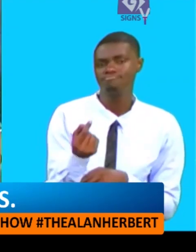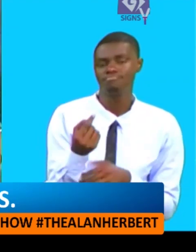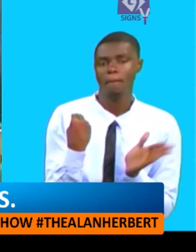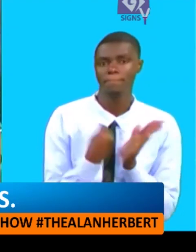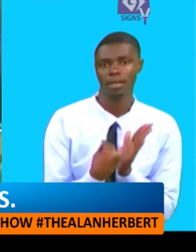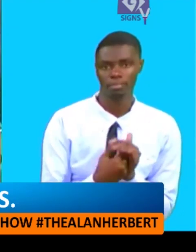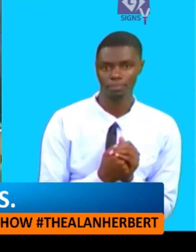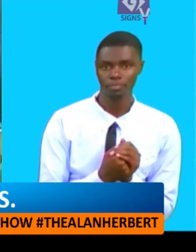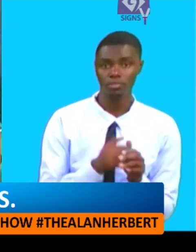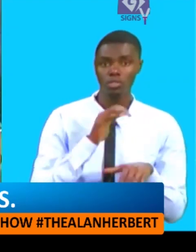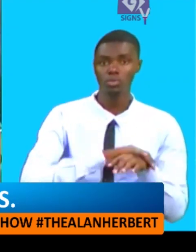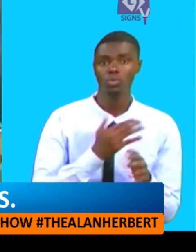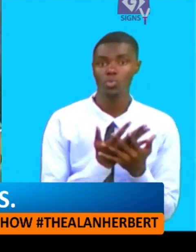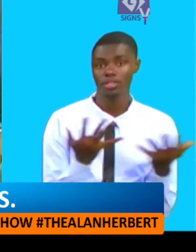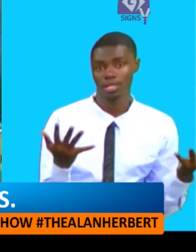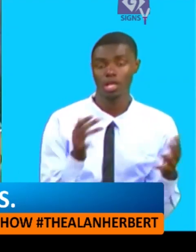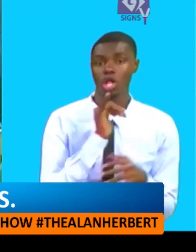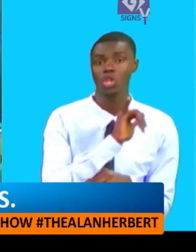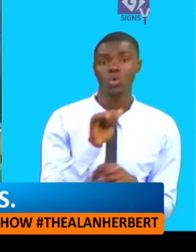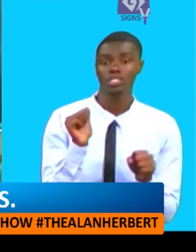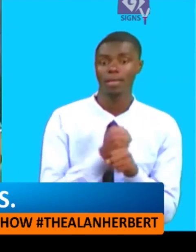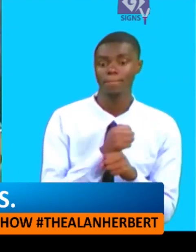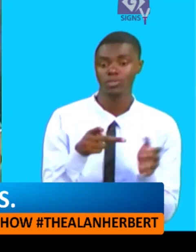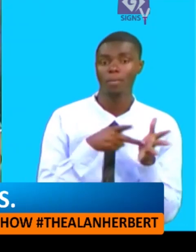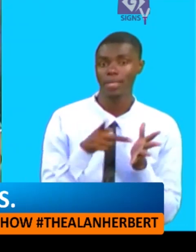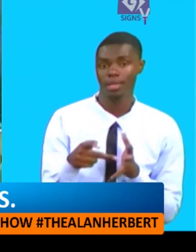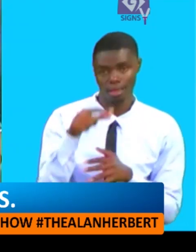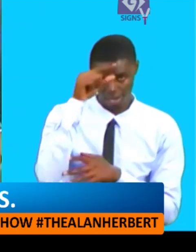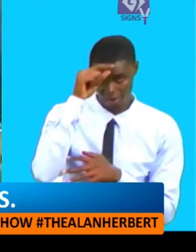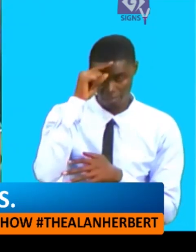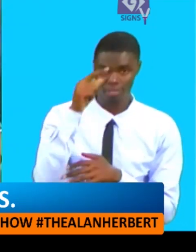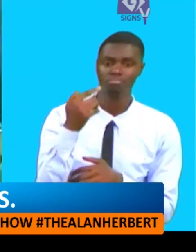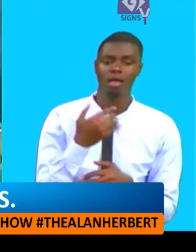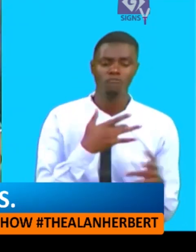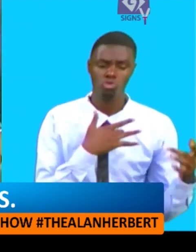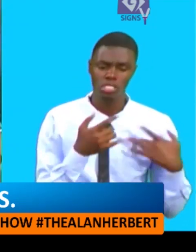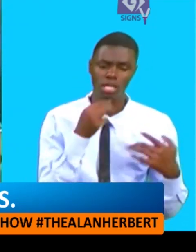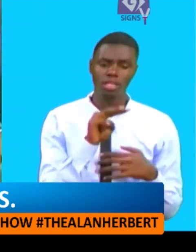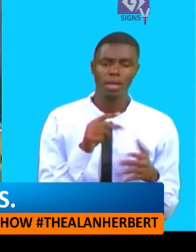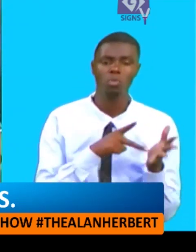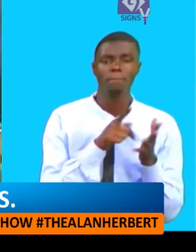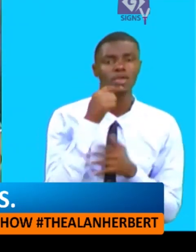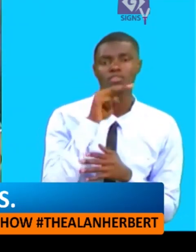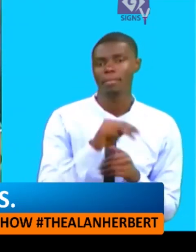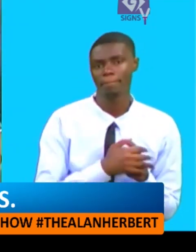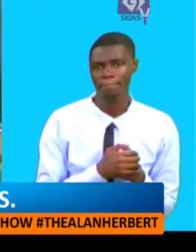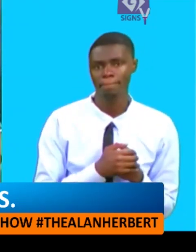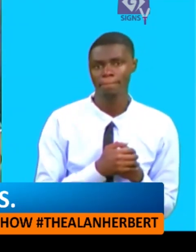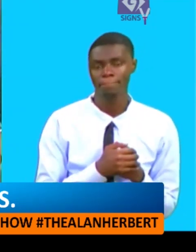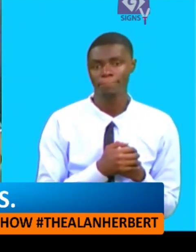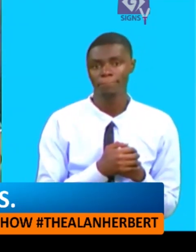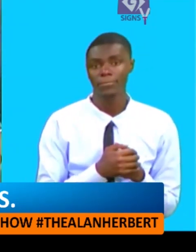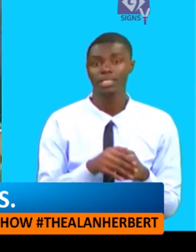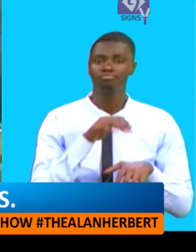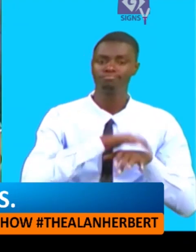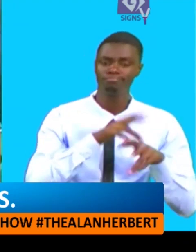of money. And the good thing is, even those who cannot afford to pay, the government have considered them and are paying for them. Yeah,